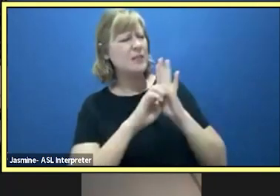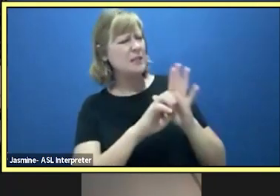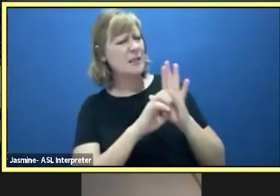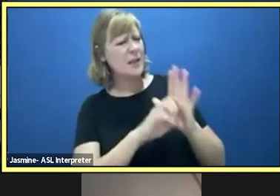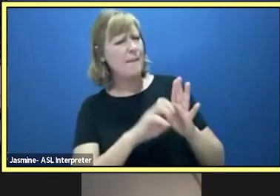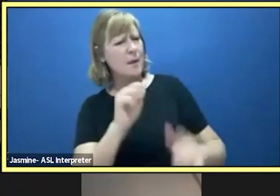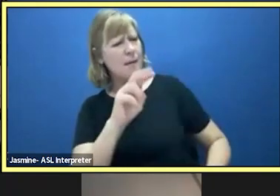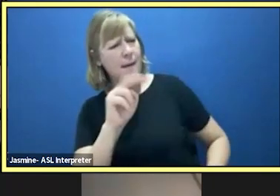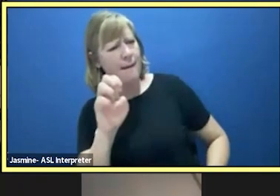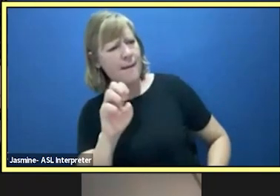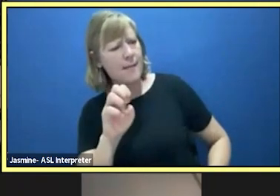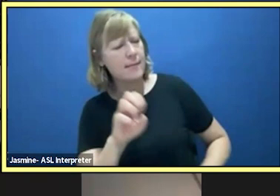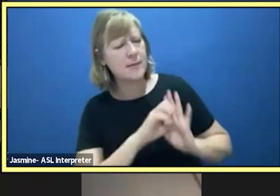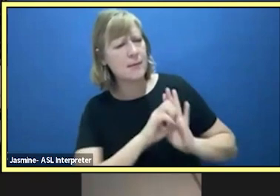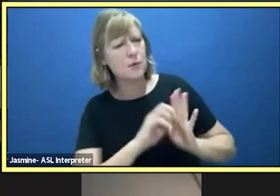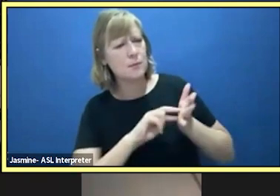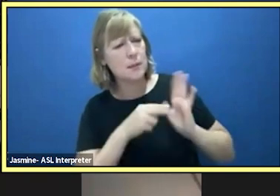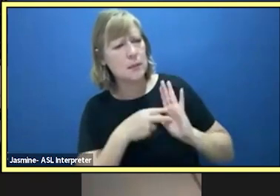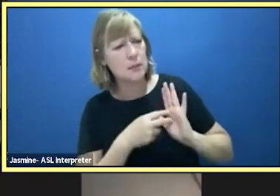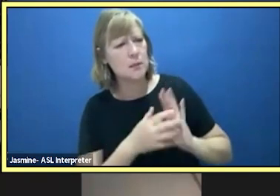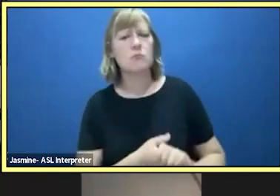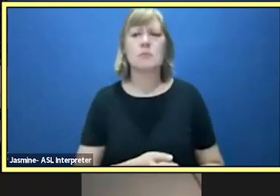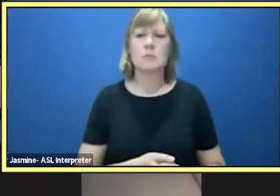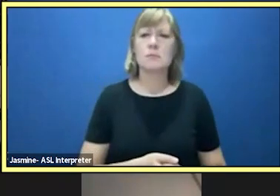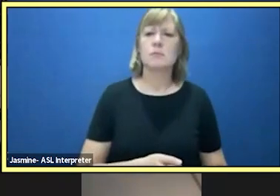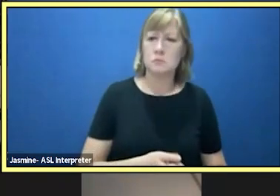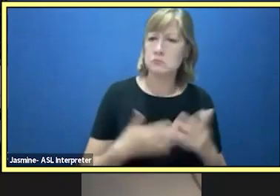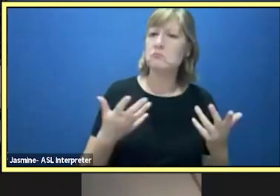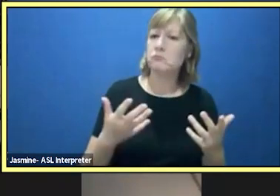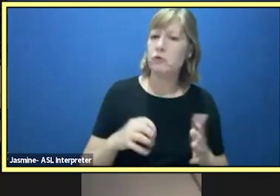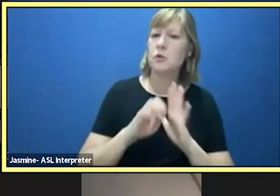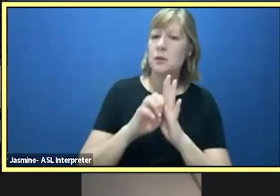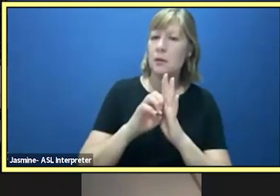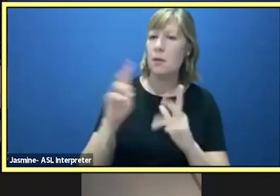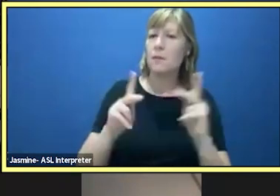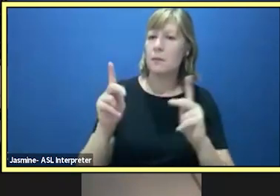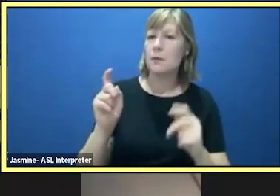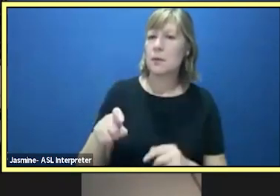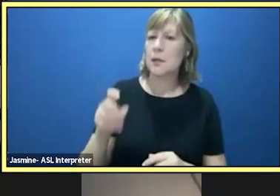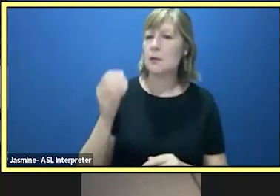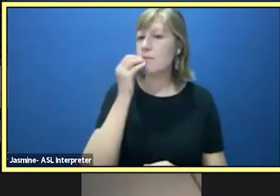For example, if people need food stamps or are looking for